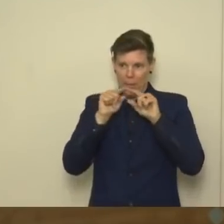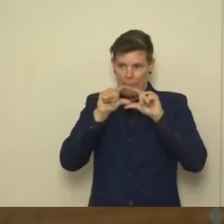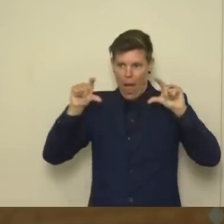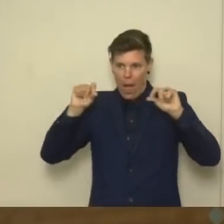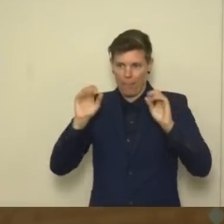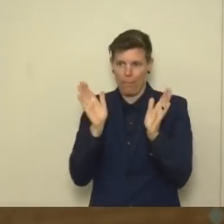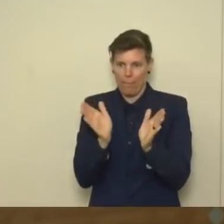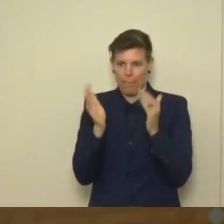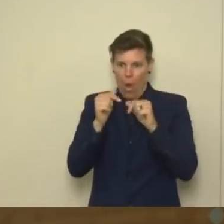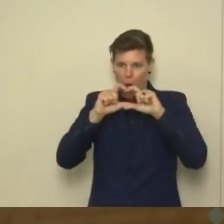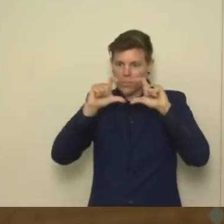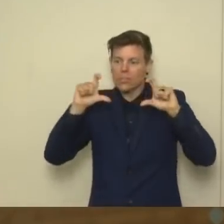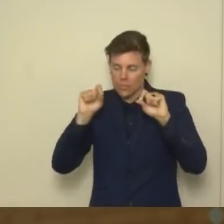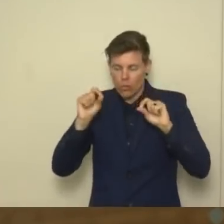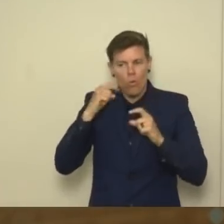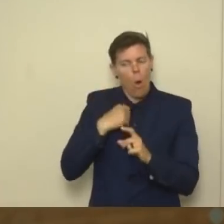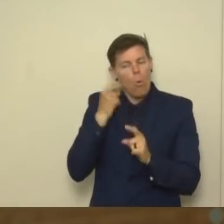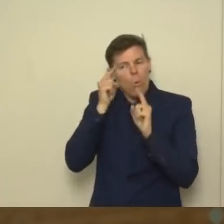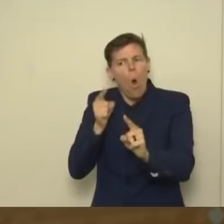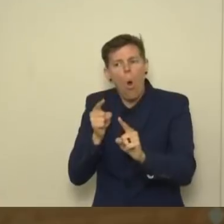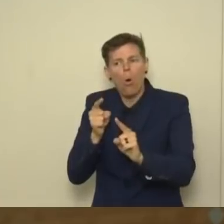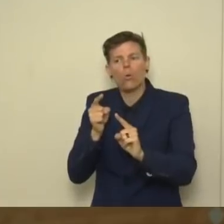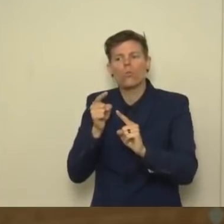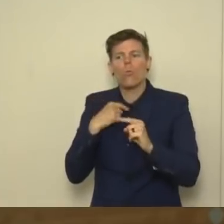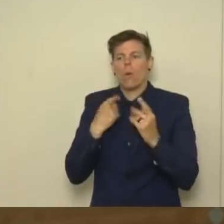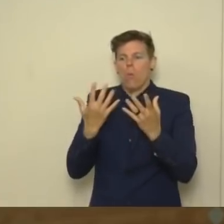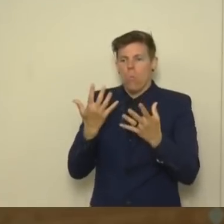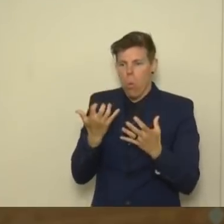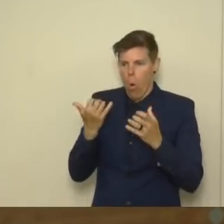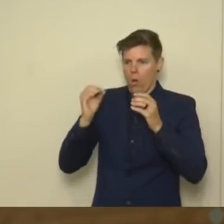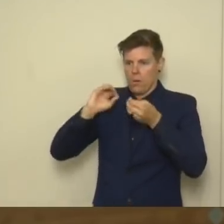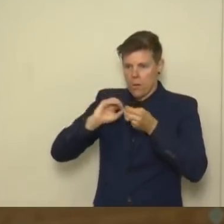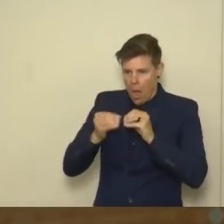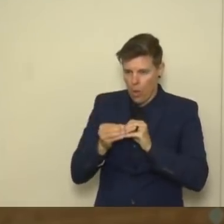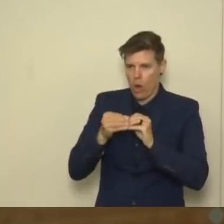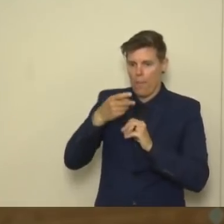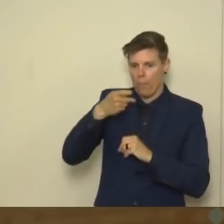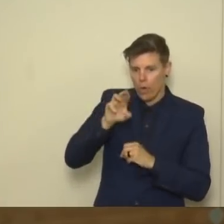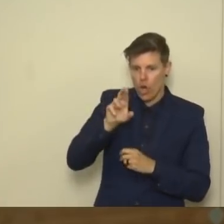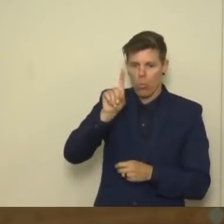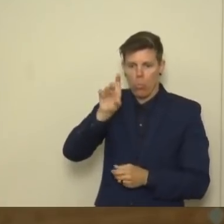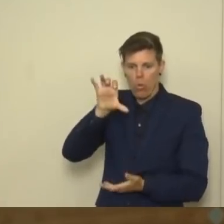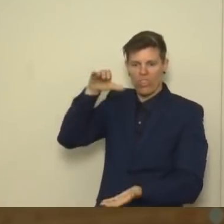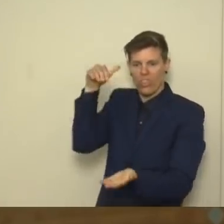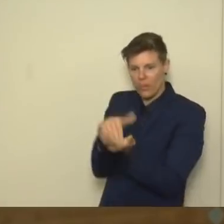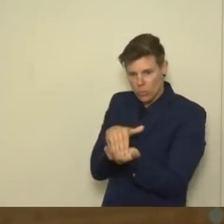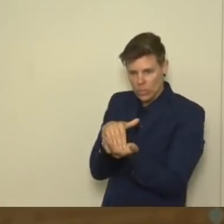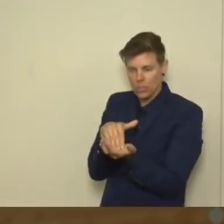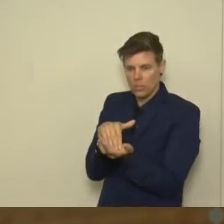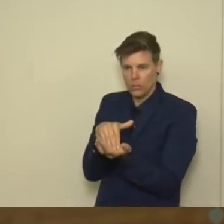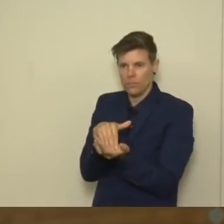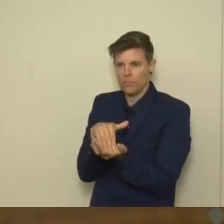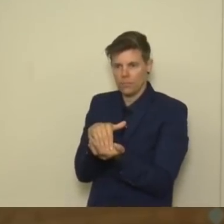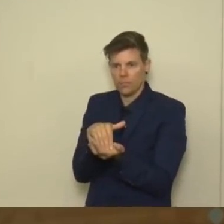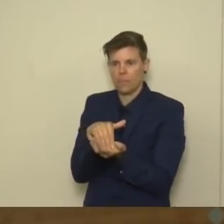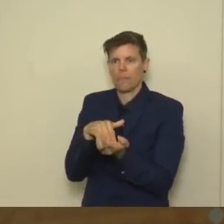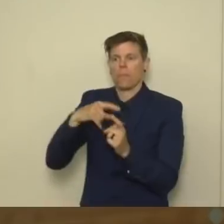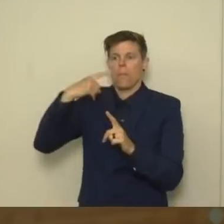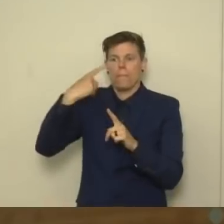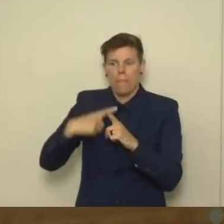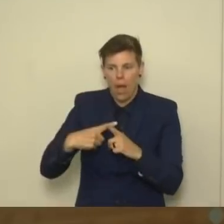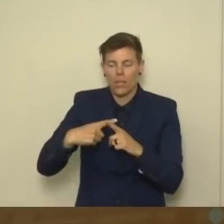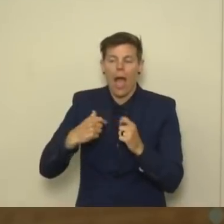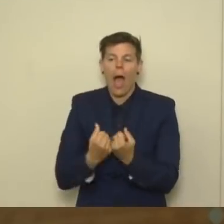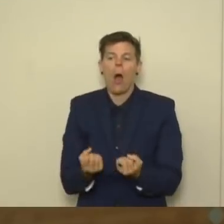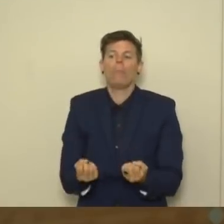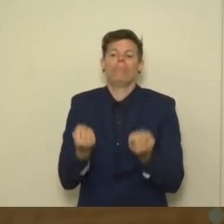cases per 100,000, which is the equivalent of a number of cases a day, as well as the test positivity